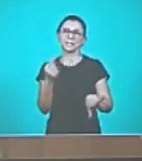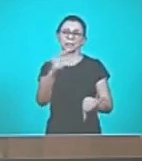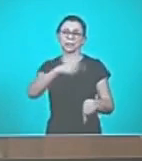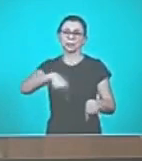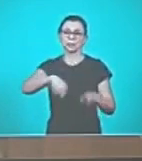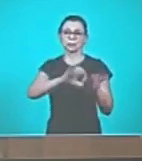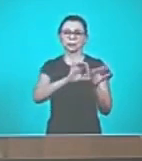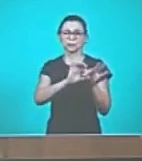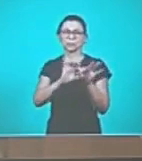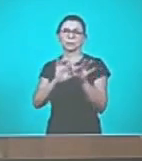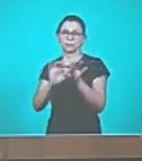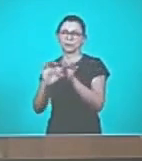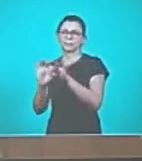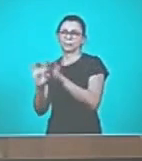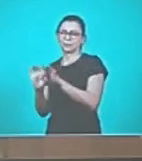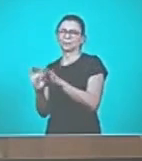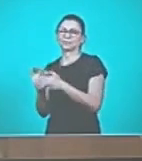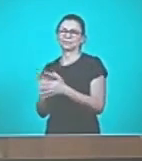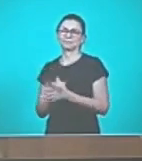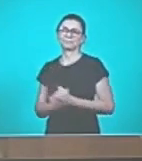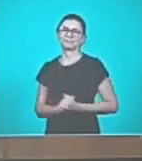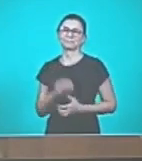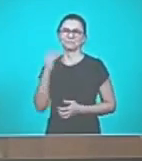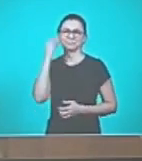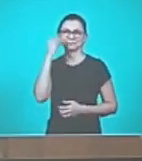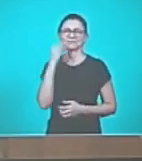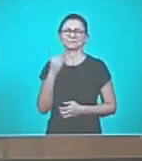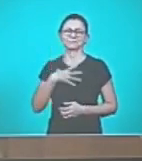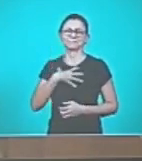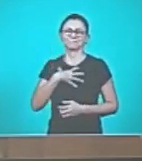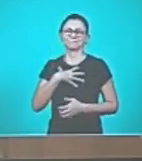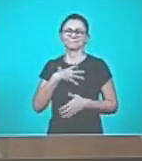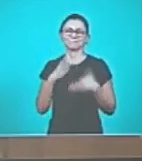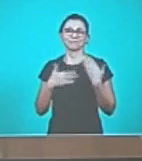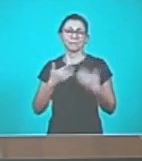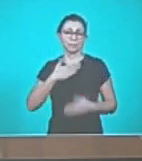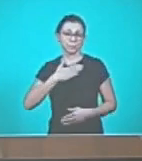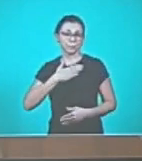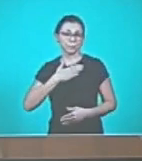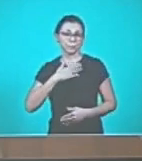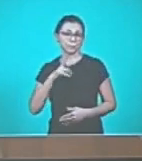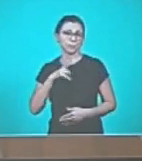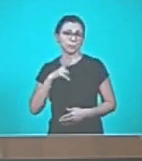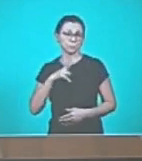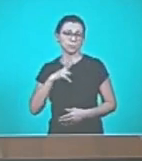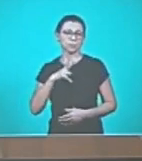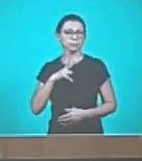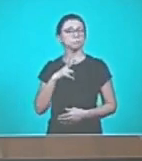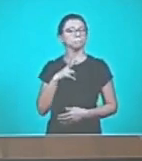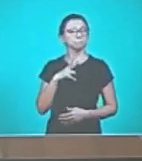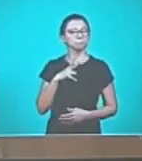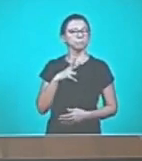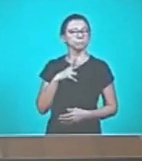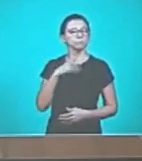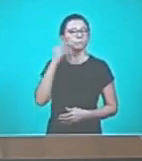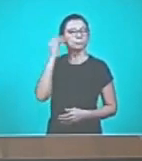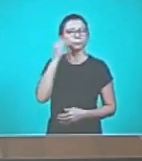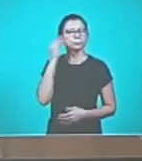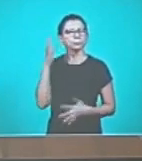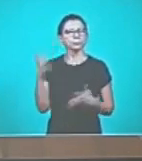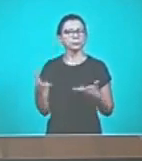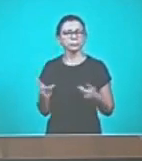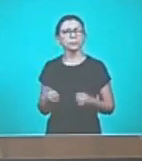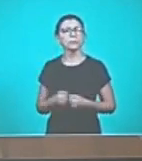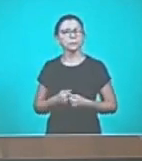other. We are living this experience, and it has brought great joy to us. For me particularly, it was a